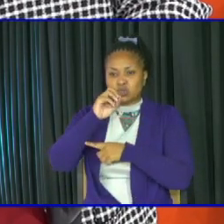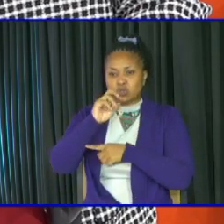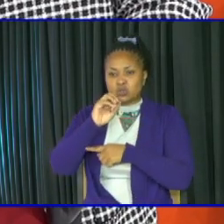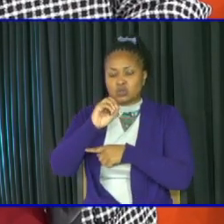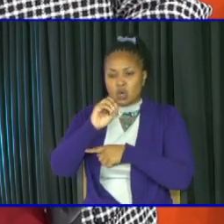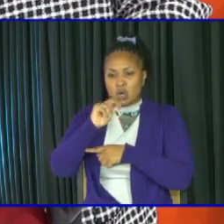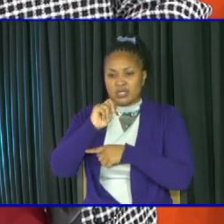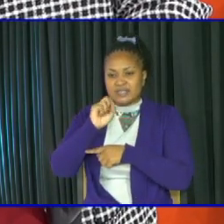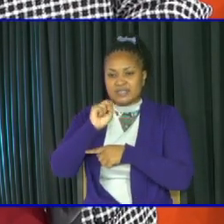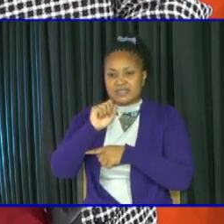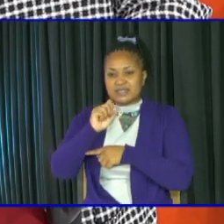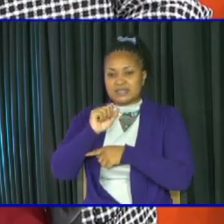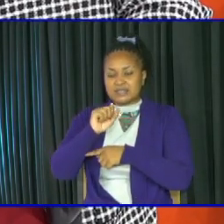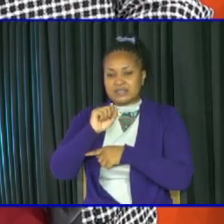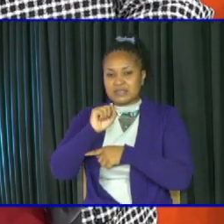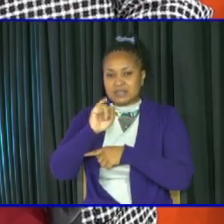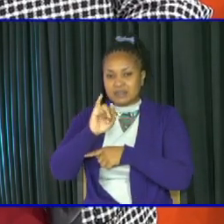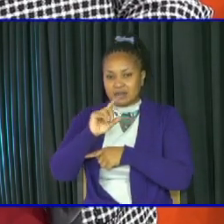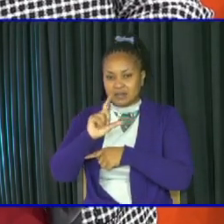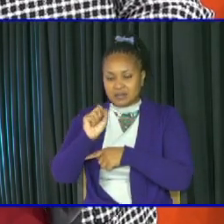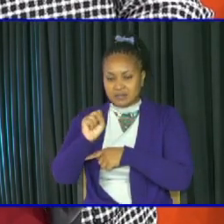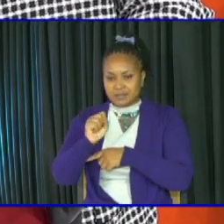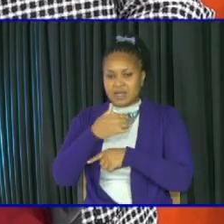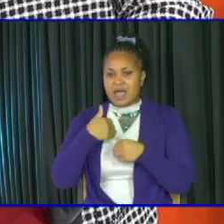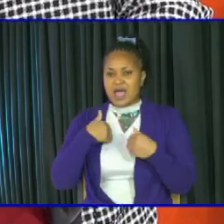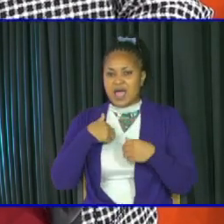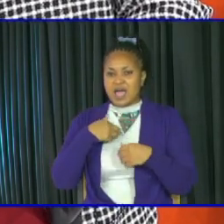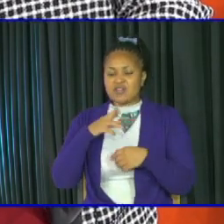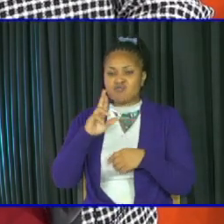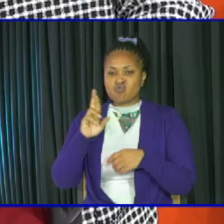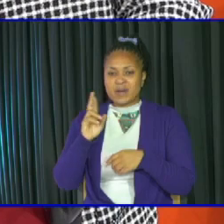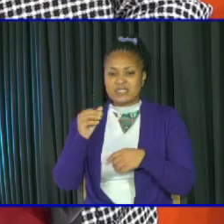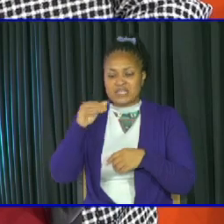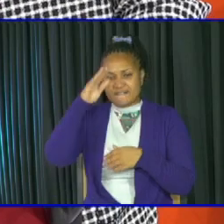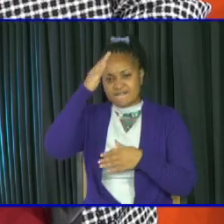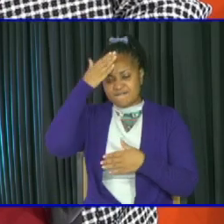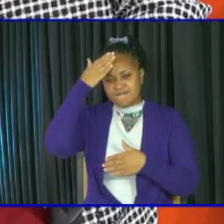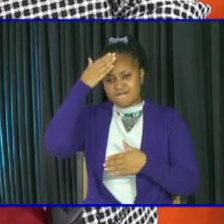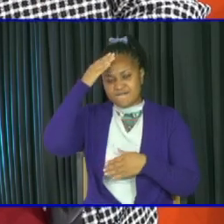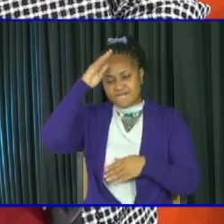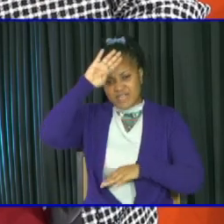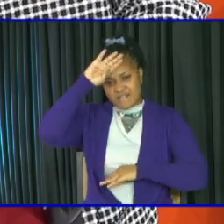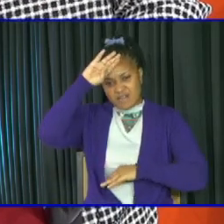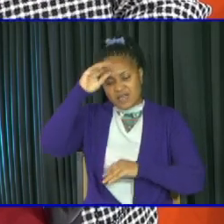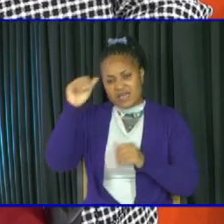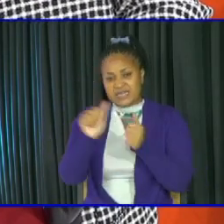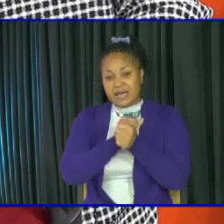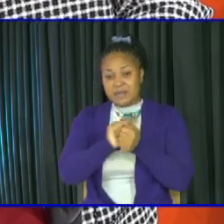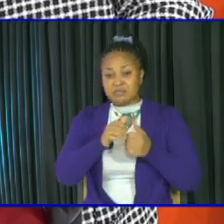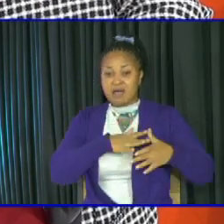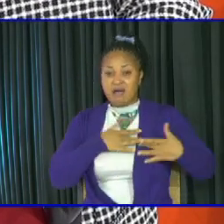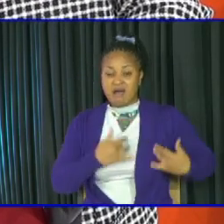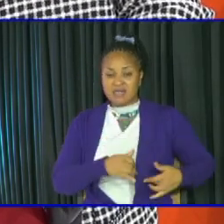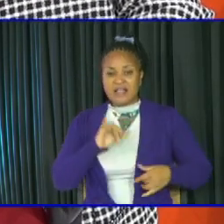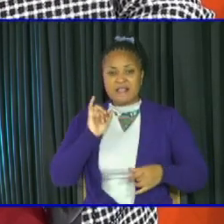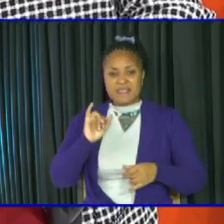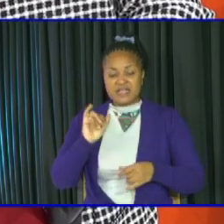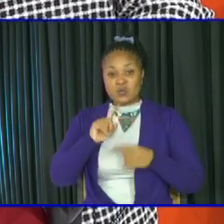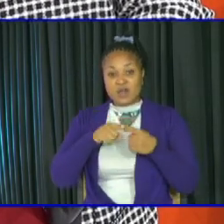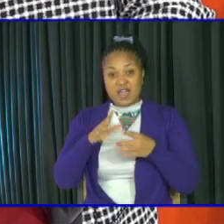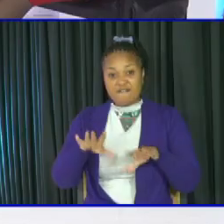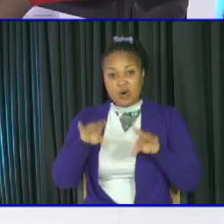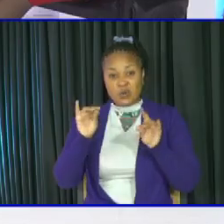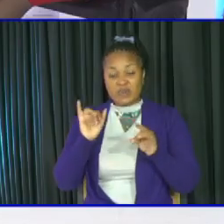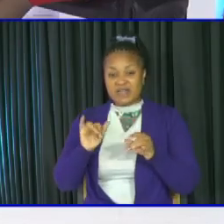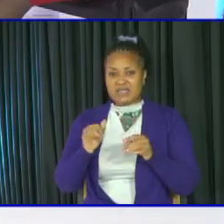I had rheumatic fever one of the times, and it damaged my heart. So that's when I found out that I was a cardiac patient.